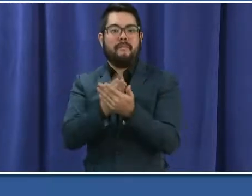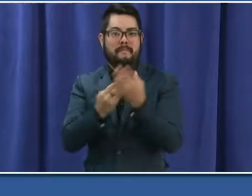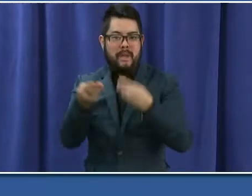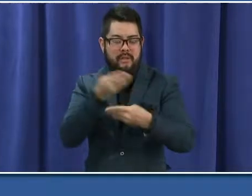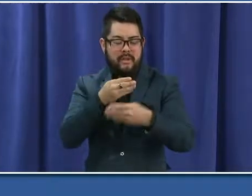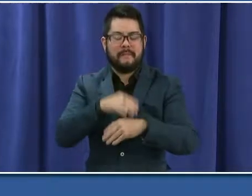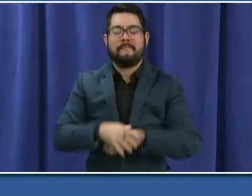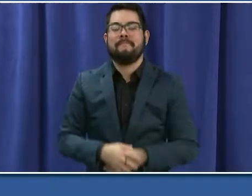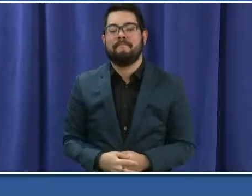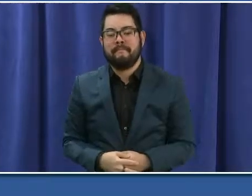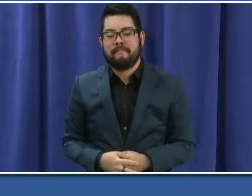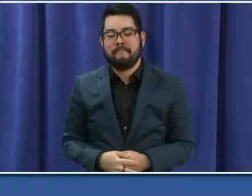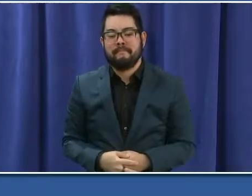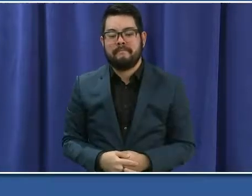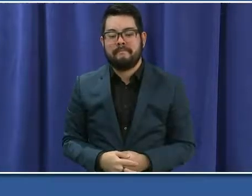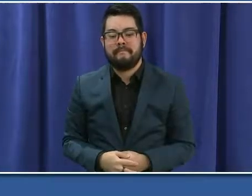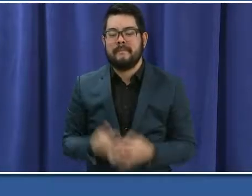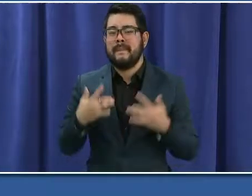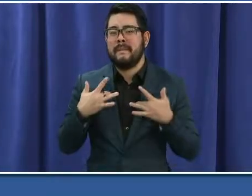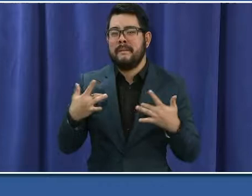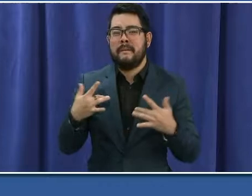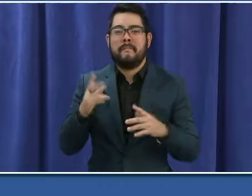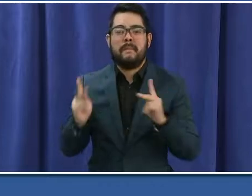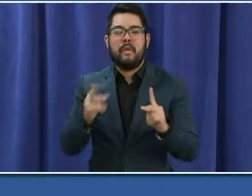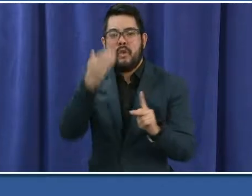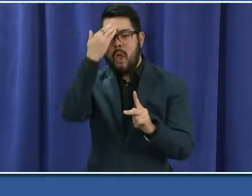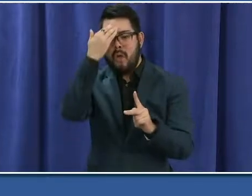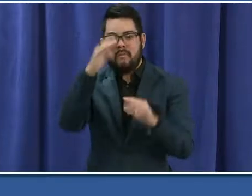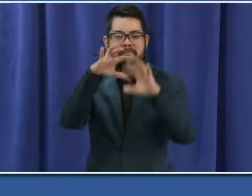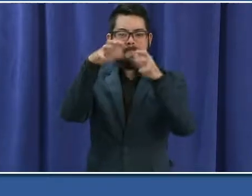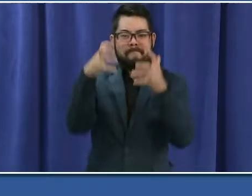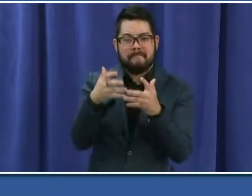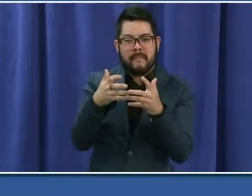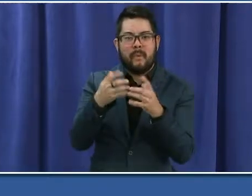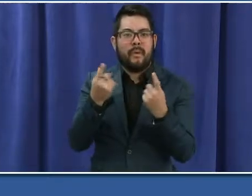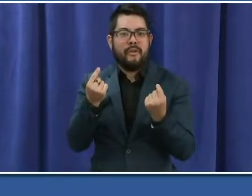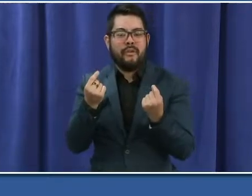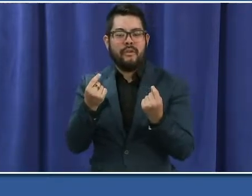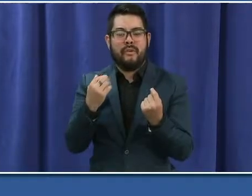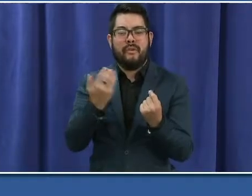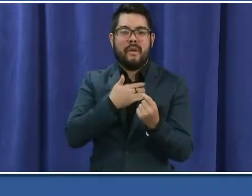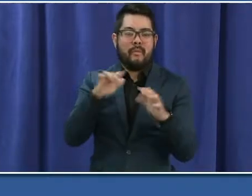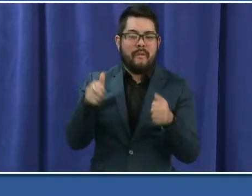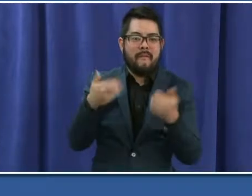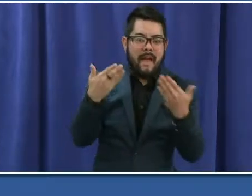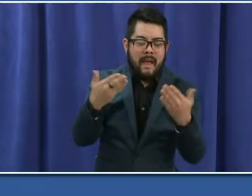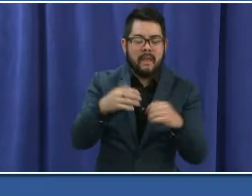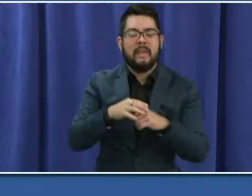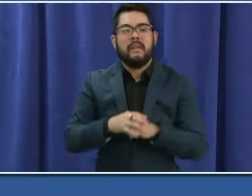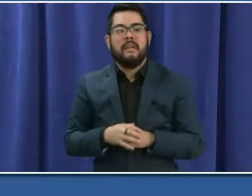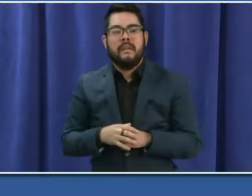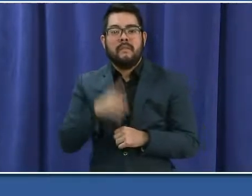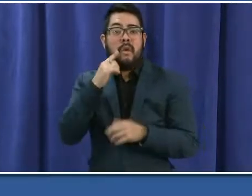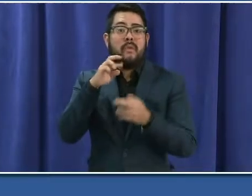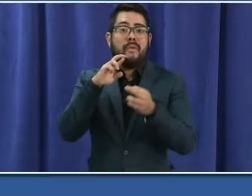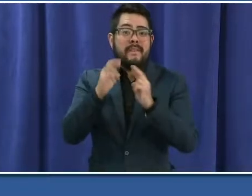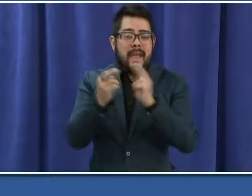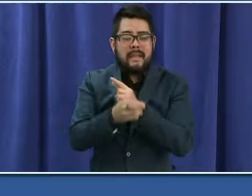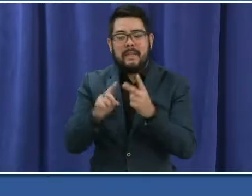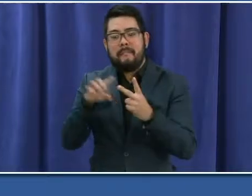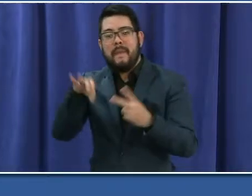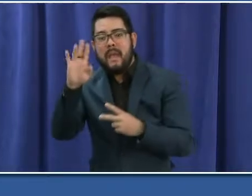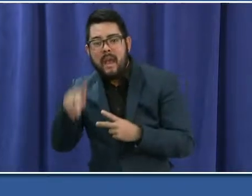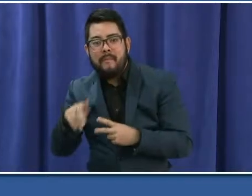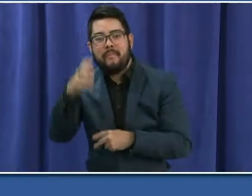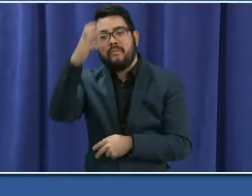people know the nuts and bolts services that the department provides, which is refuse and recycling pickup,